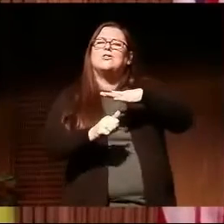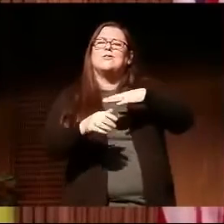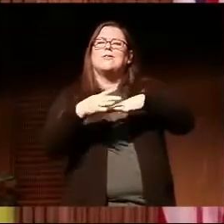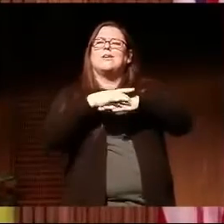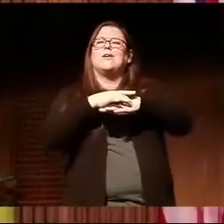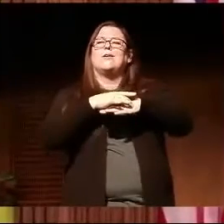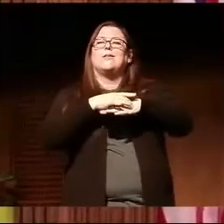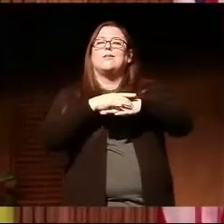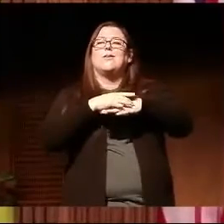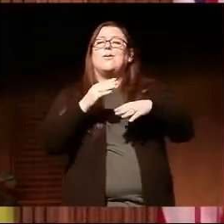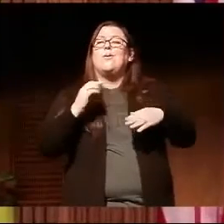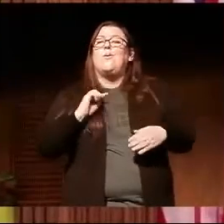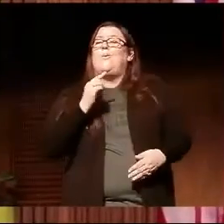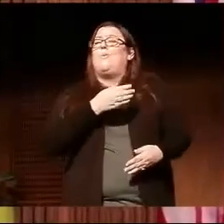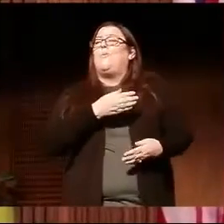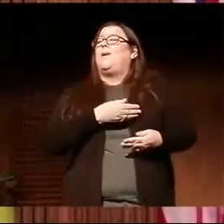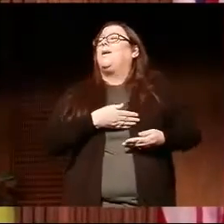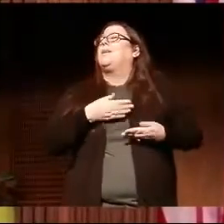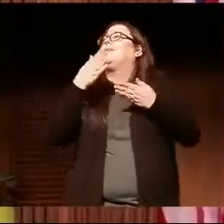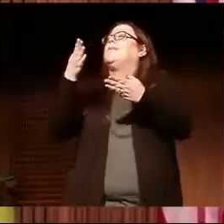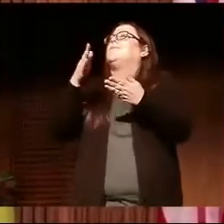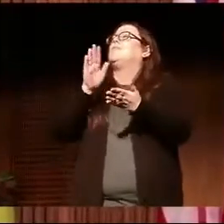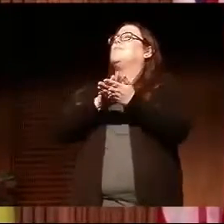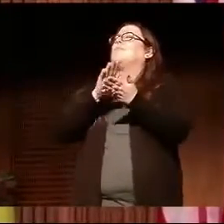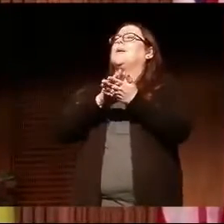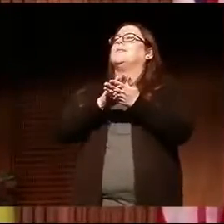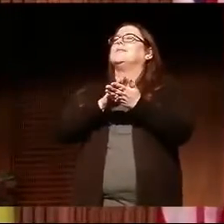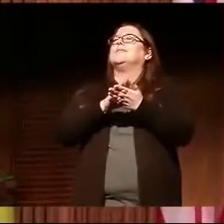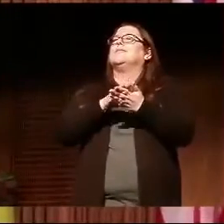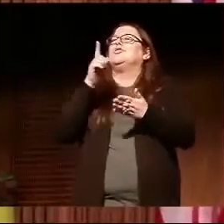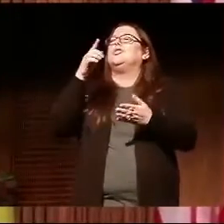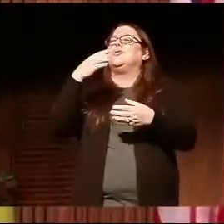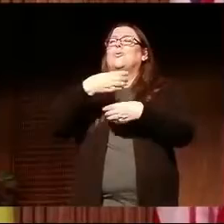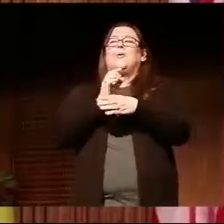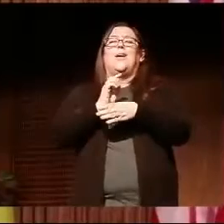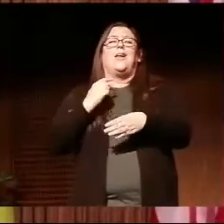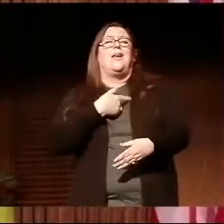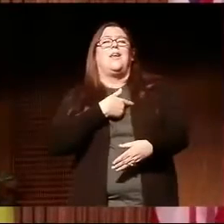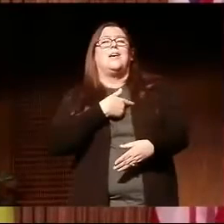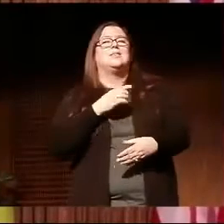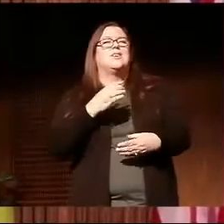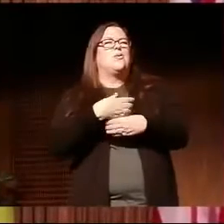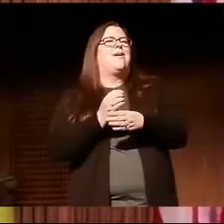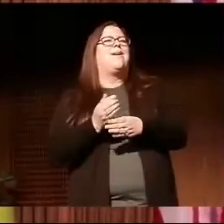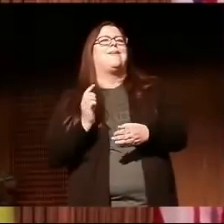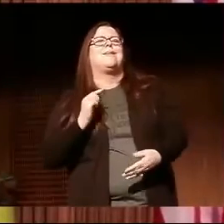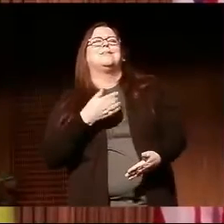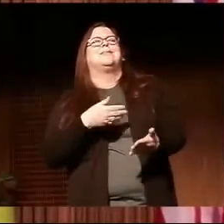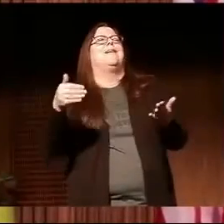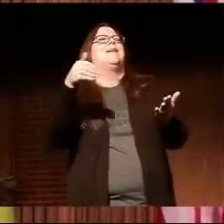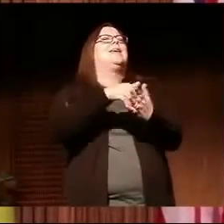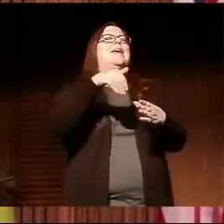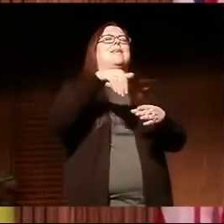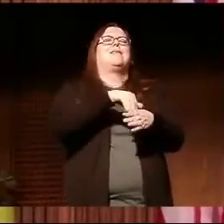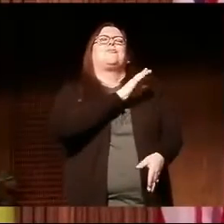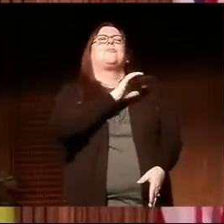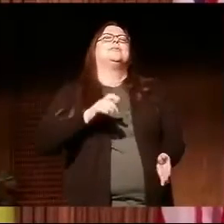We give you praise that you have created us and recreated us in Christ Jesus.